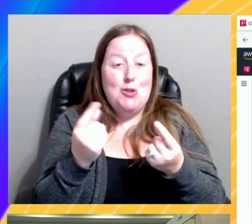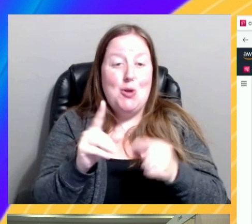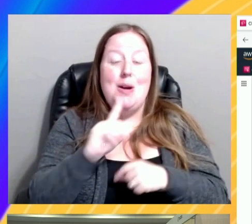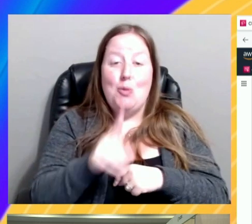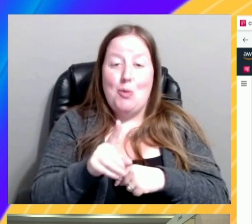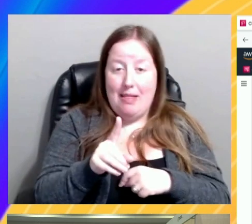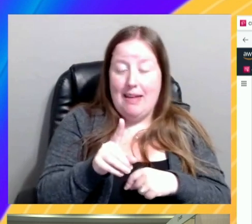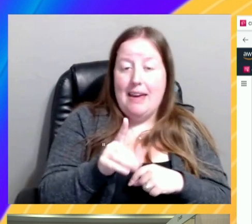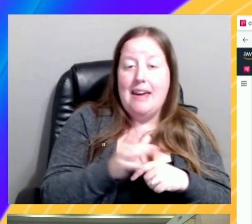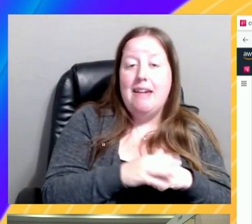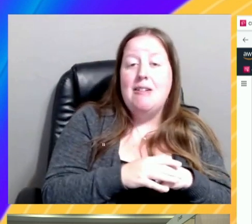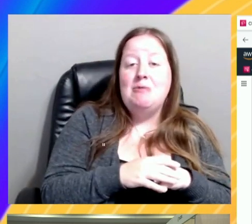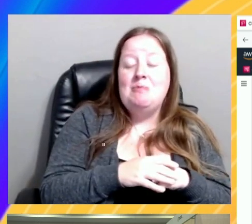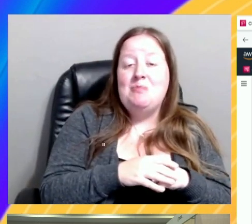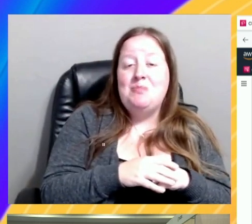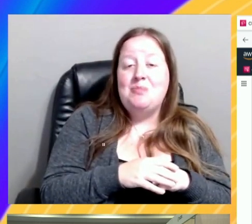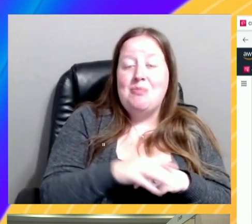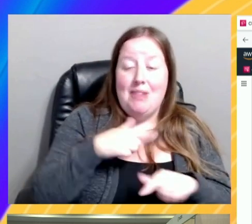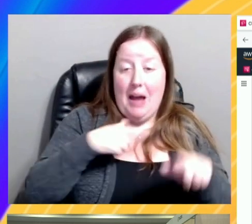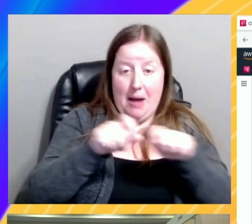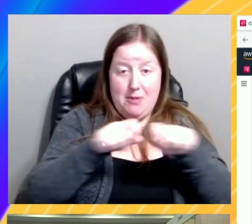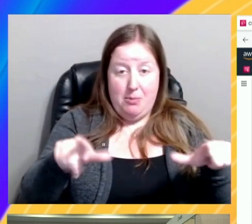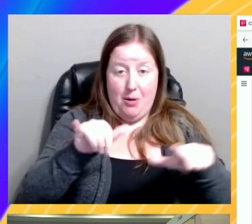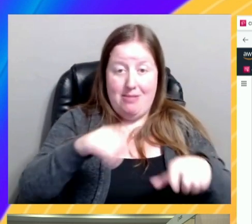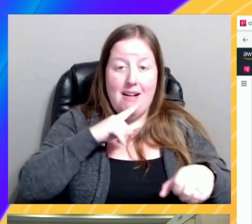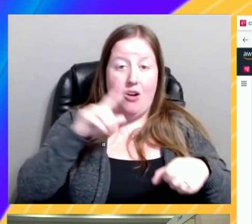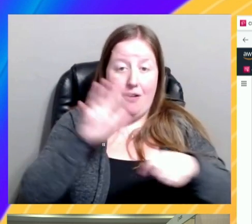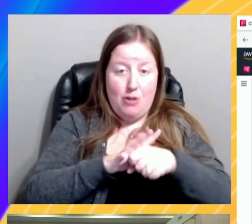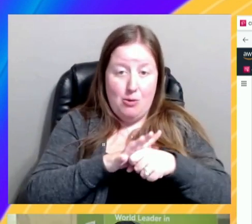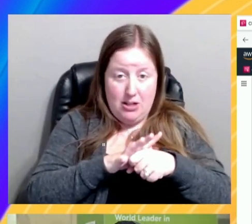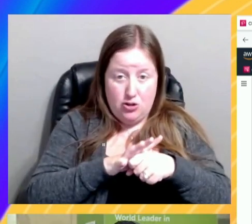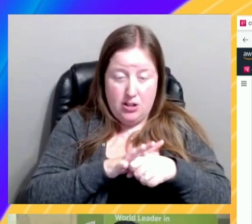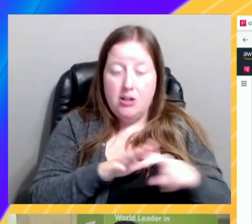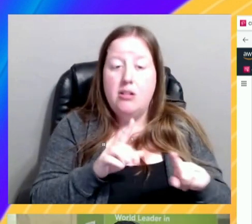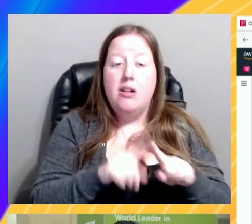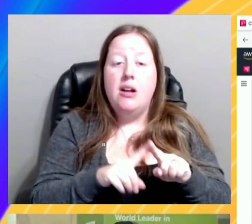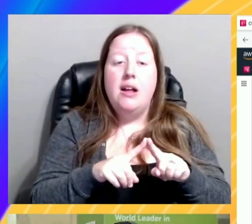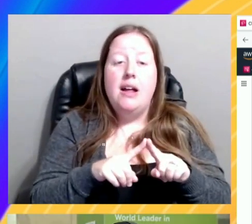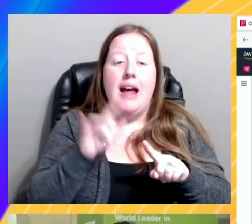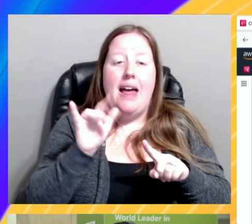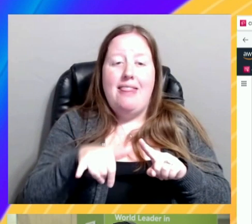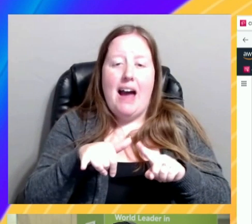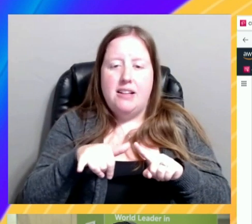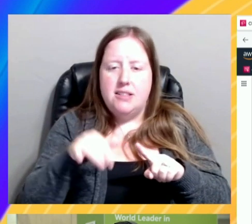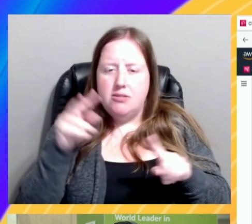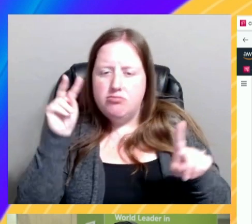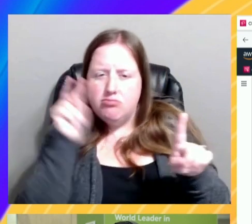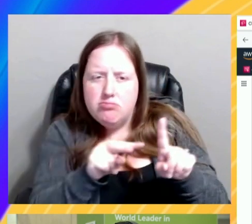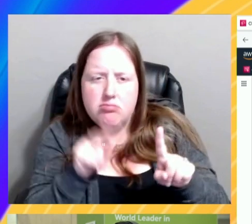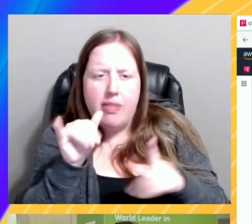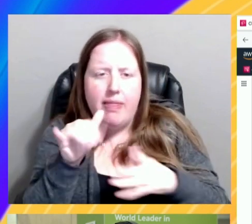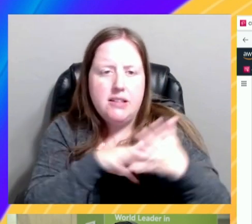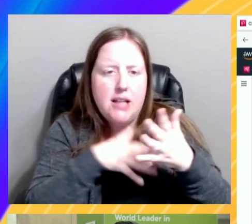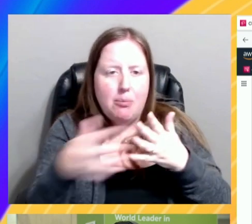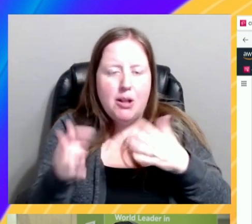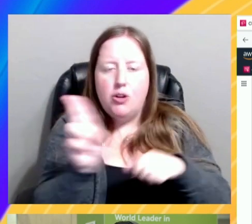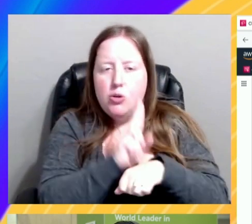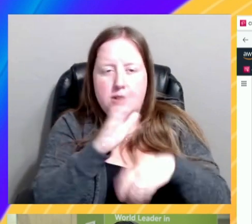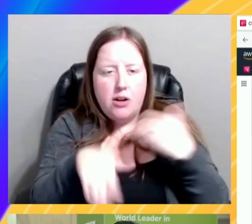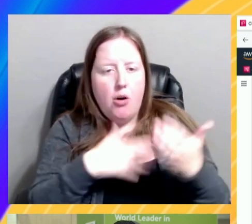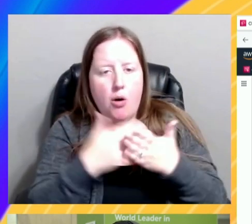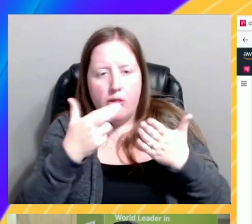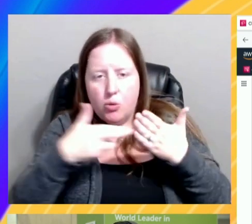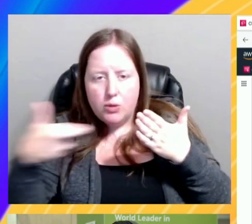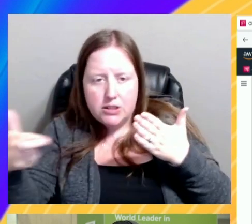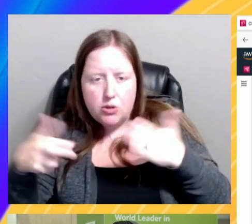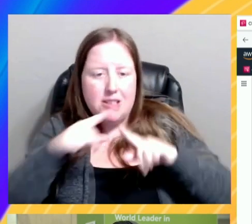I'm deploying this CloudFormation template, the hook is intercepting the template. Okay. And then taking all the resources, and based on the hook,